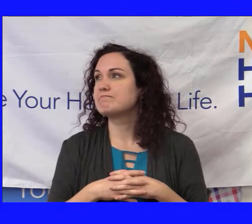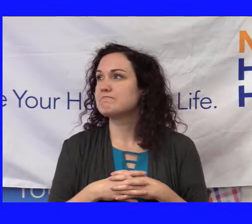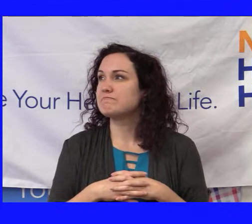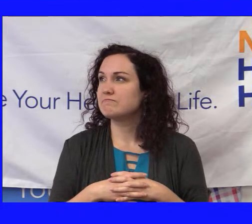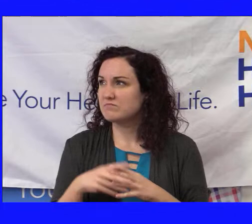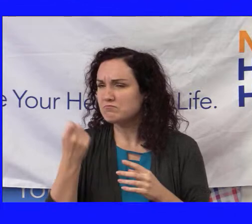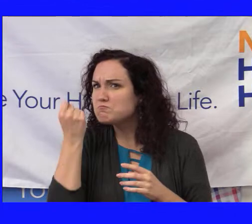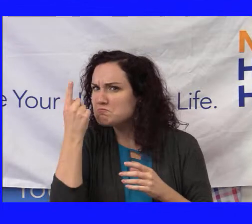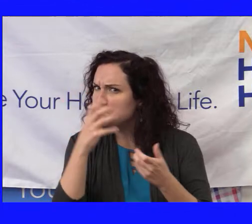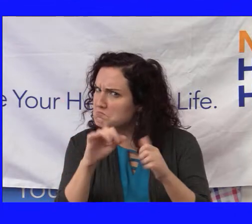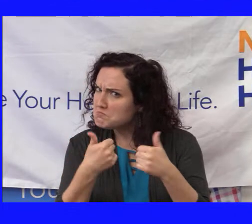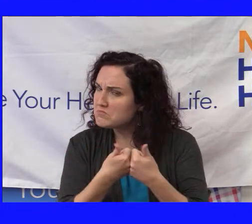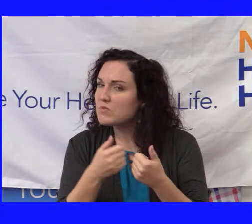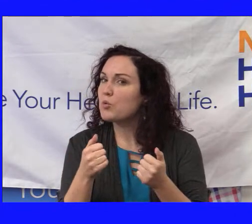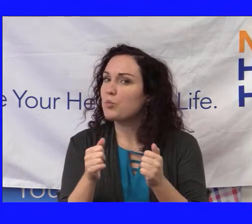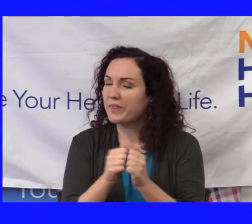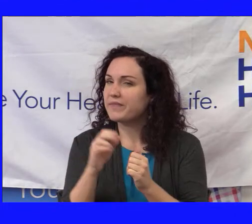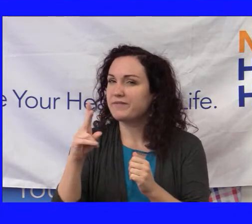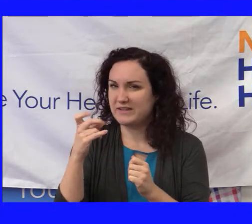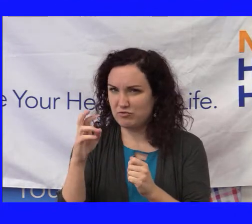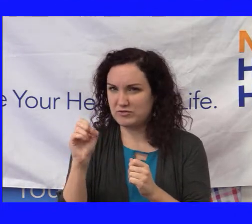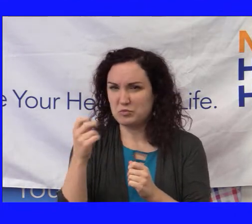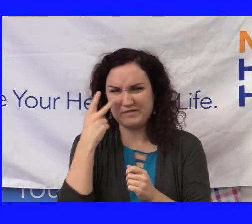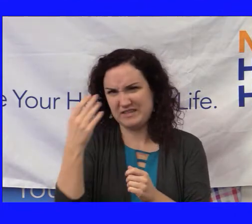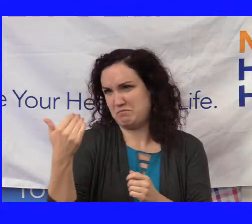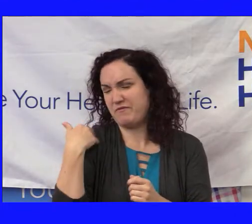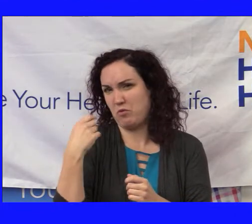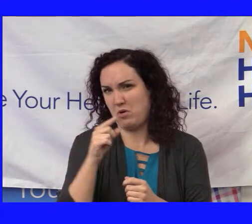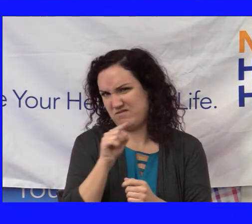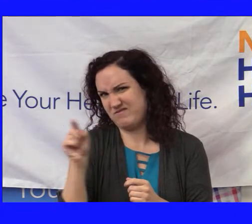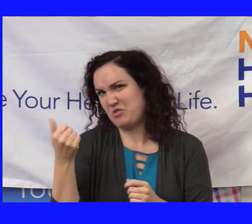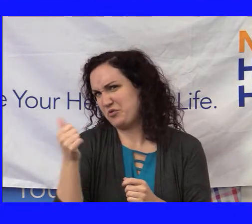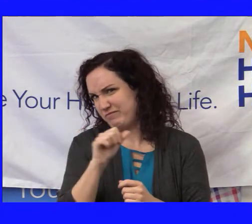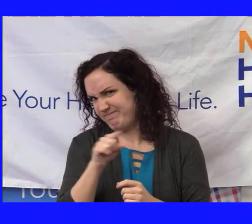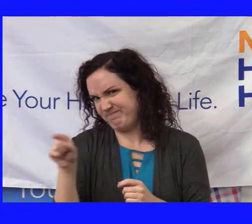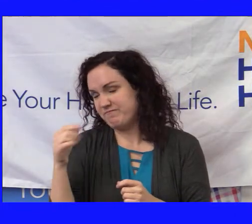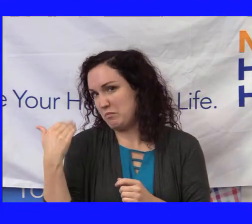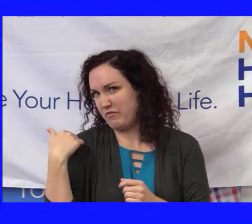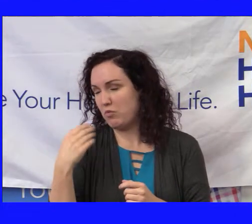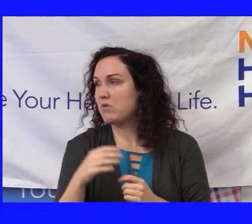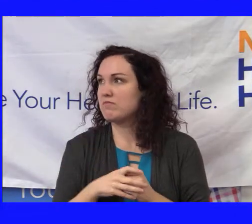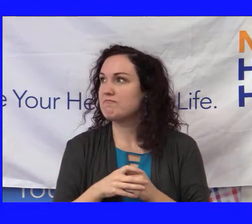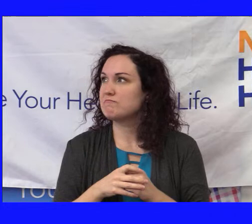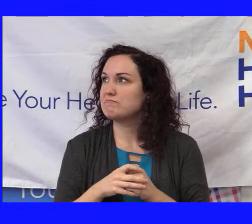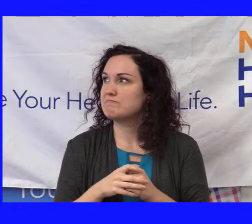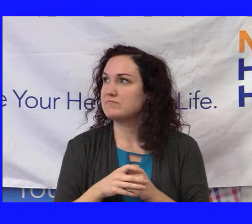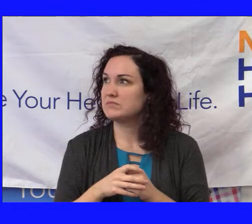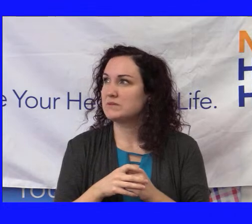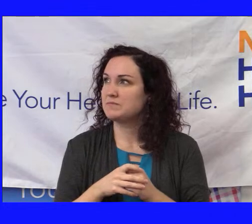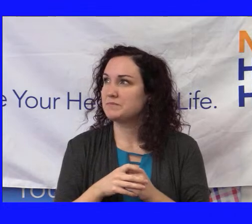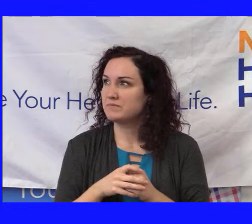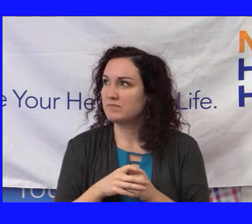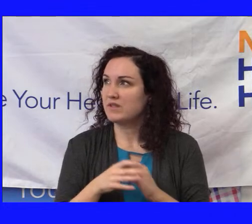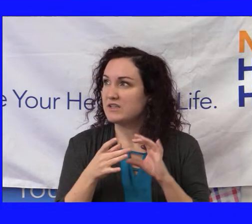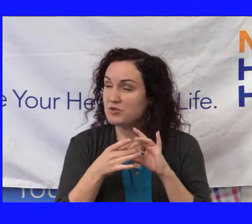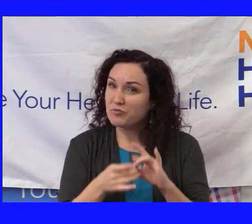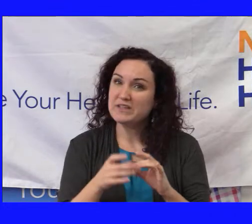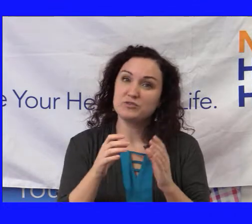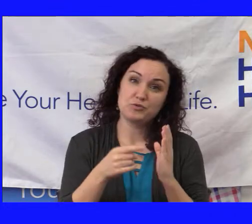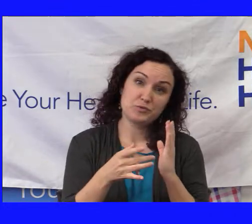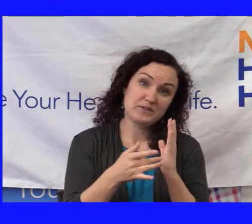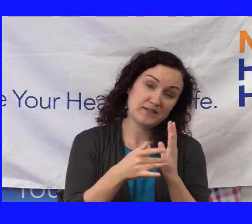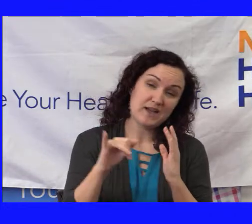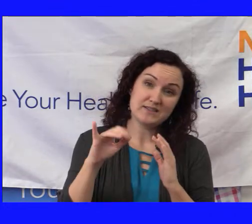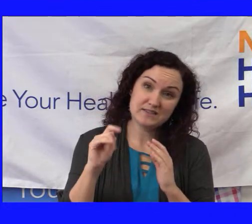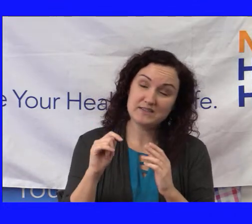challenges with these vendors, and we have seen it in others as well, particularly as it relates to IT, the